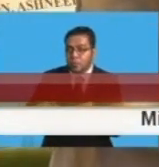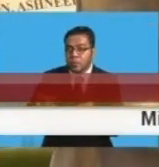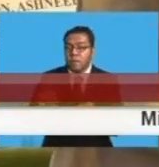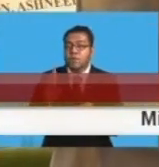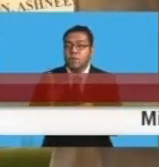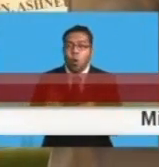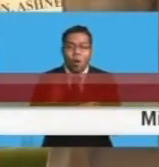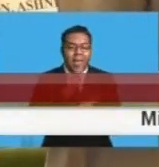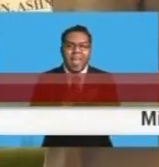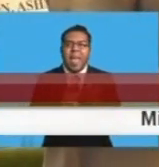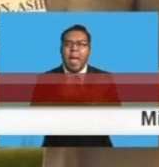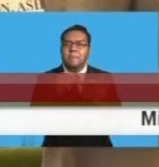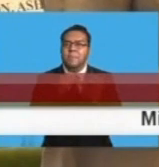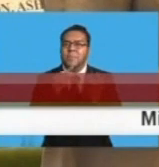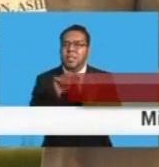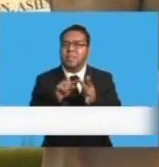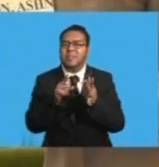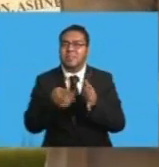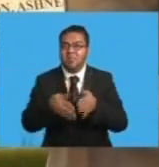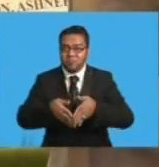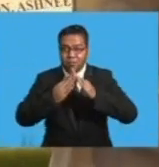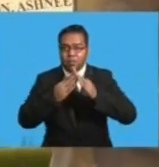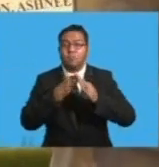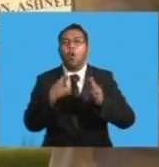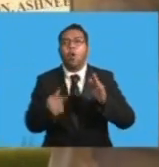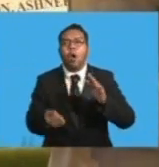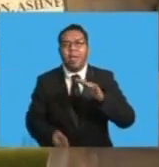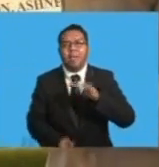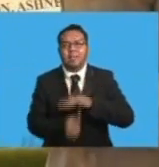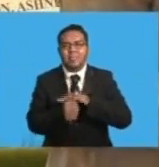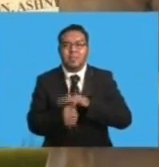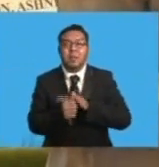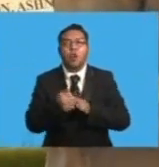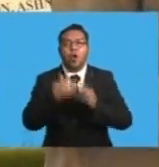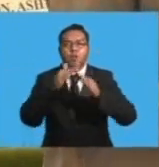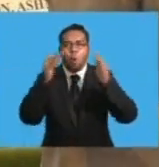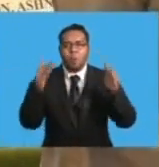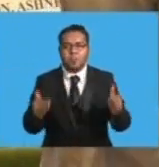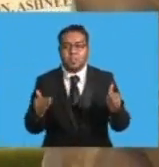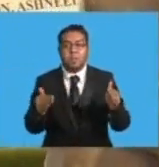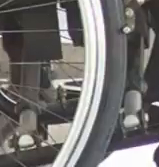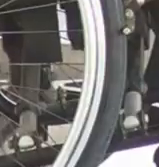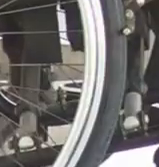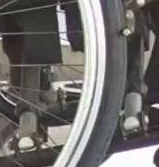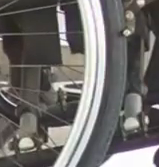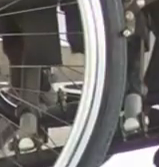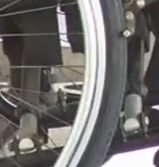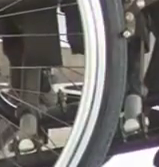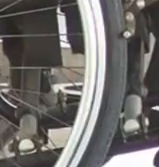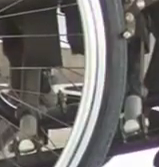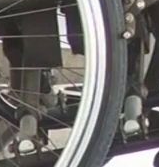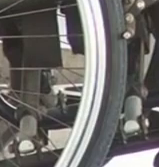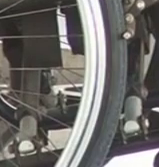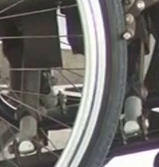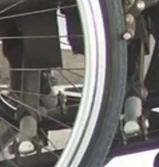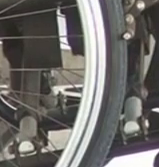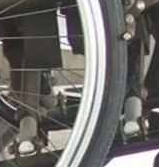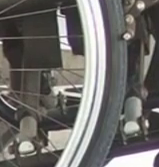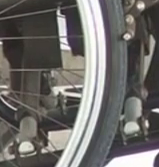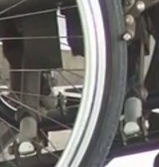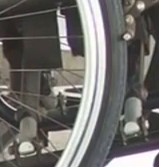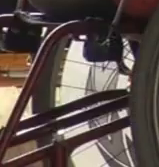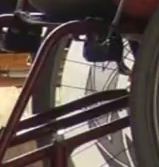for Humanity in relation to accessibility of homes for those persons living with disabilities.